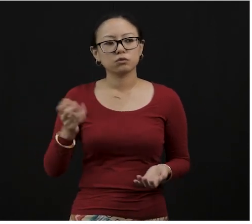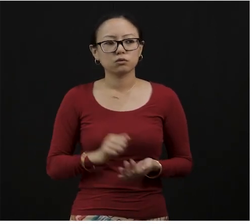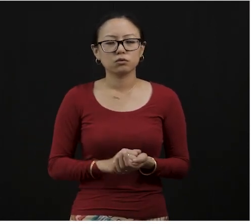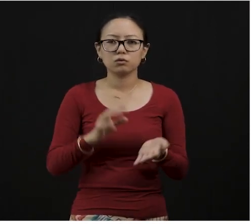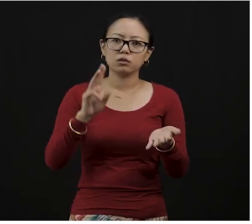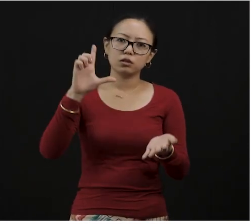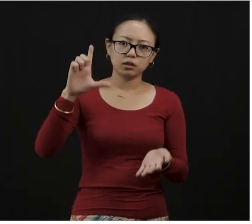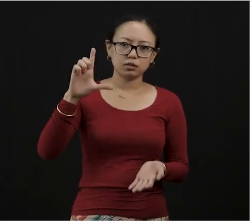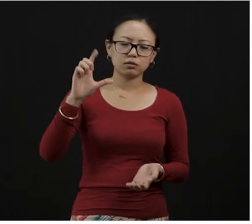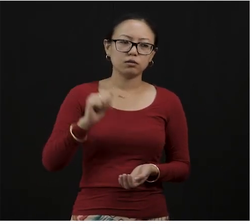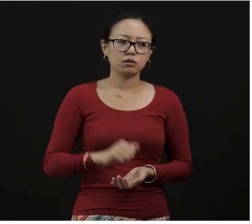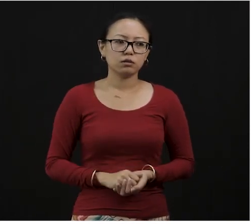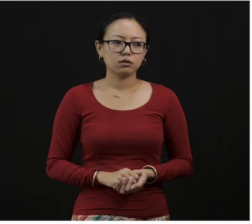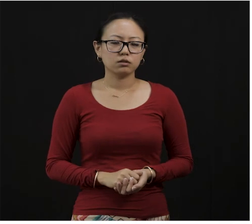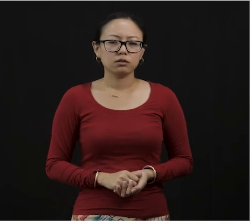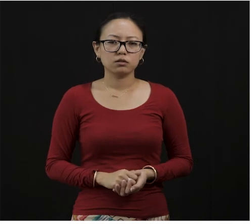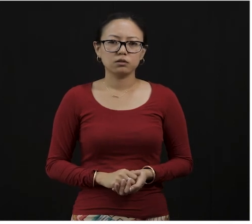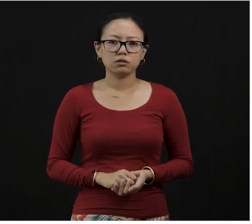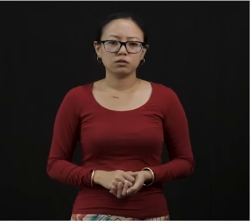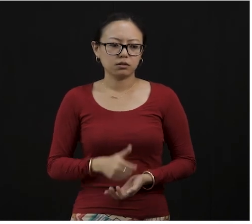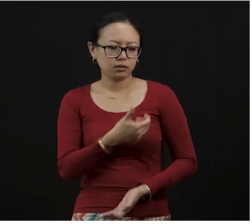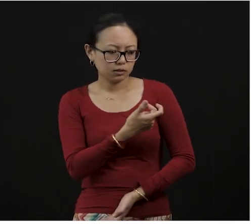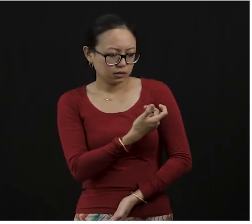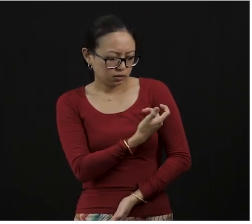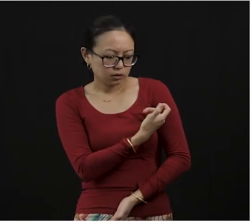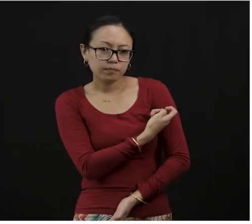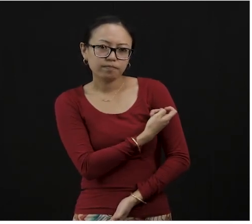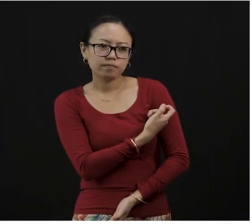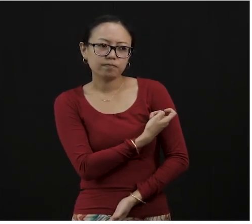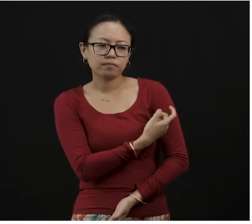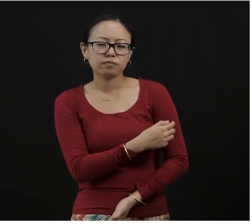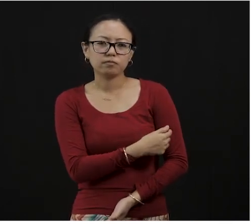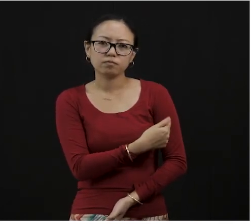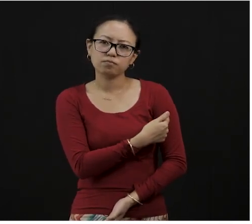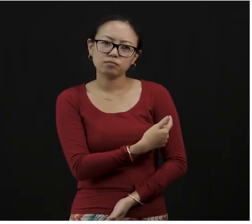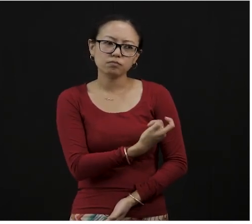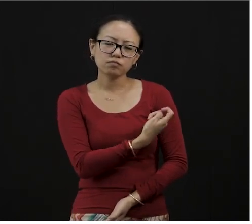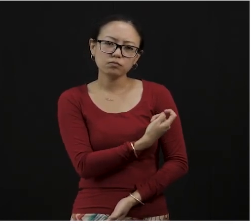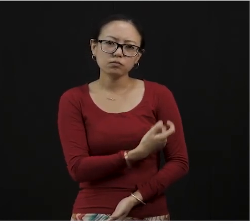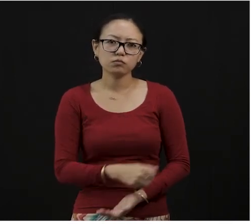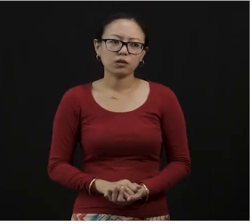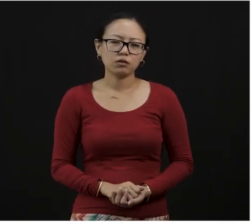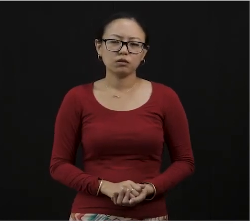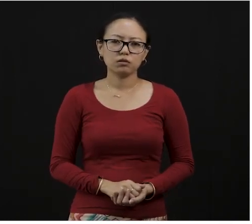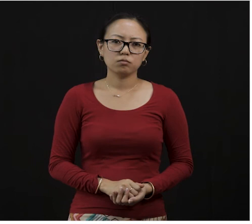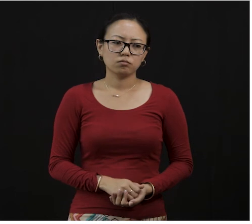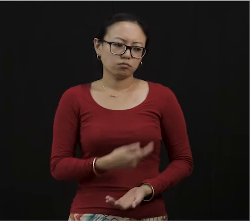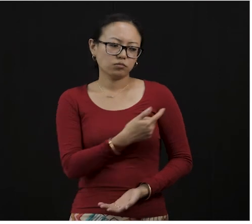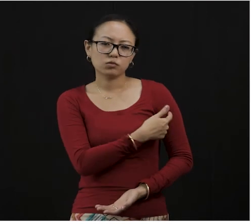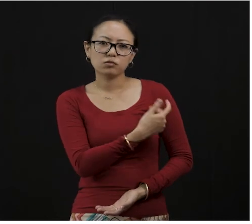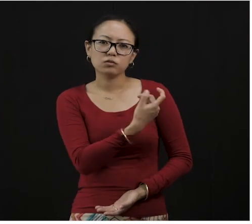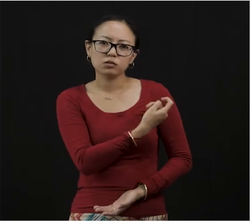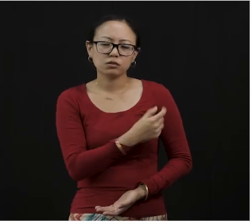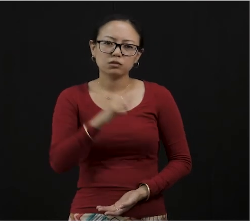Okay, now we have medicine in an injection syringe. Medicine in an injection syringe, we use 1 ml, 2 ml,